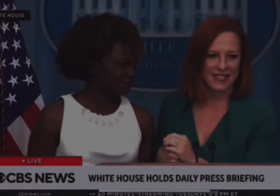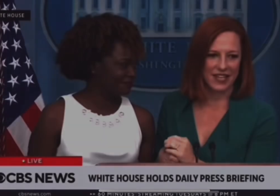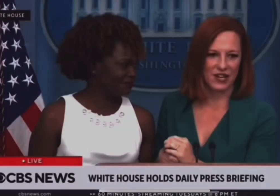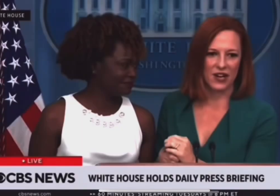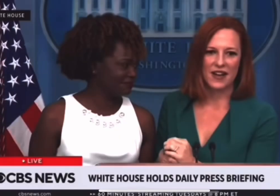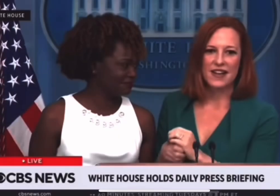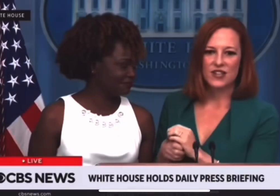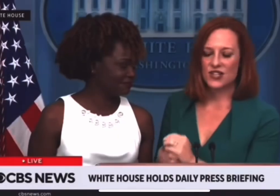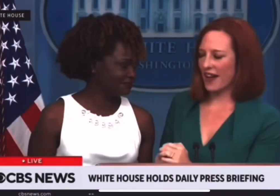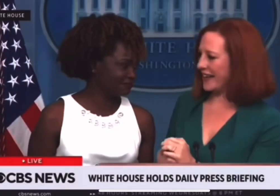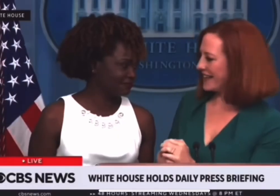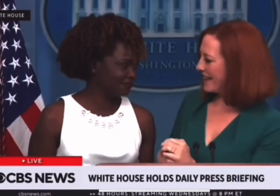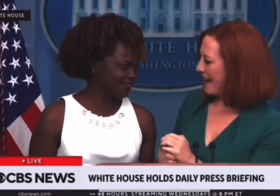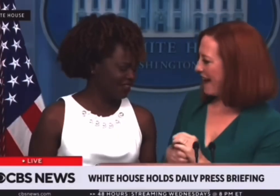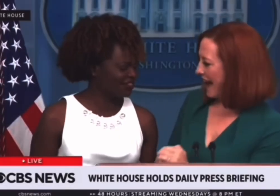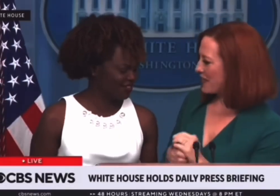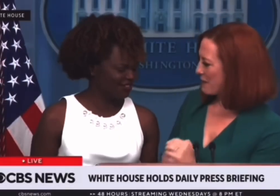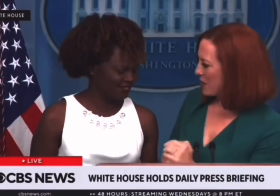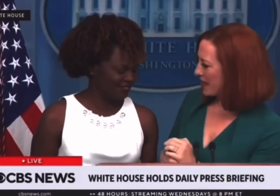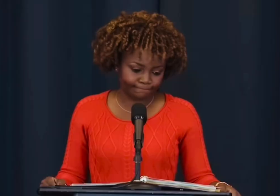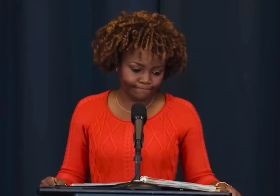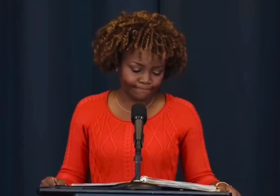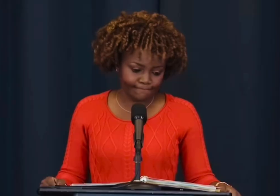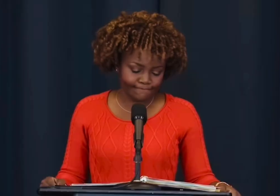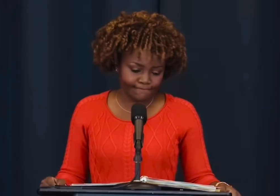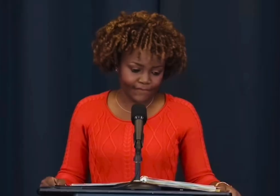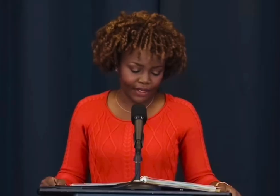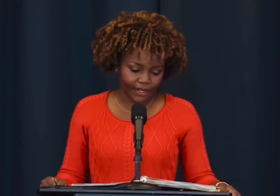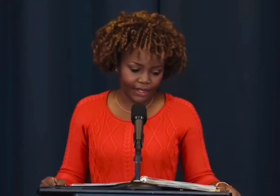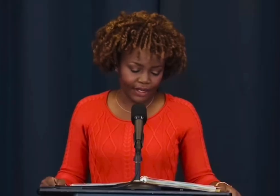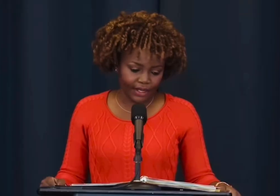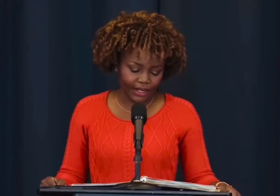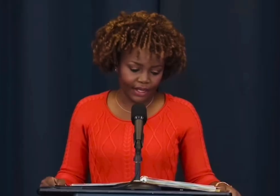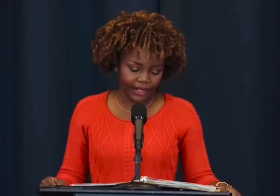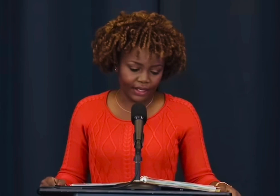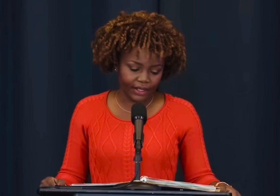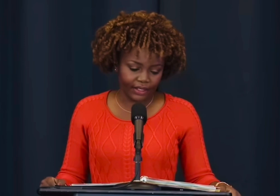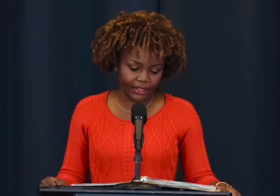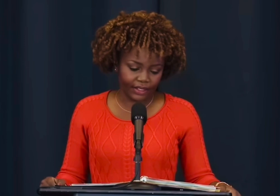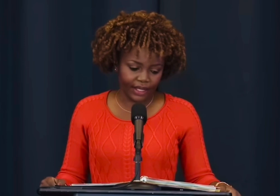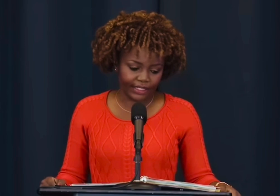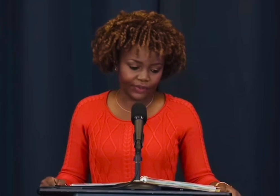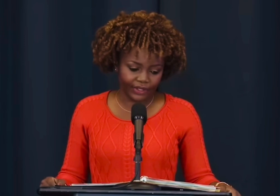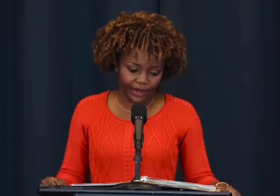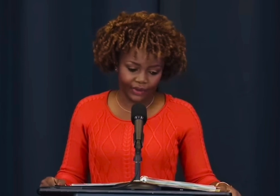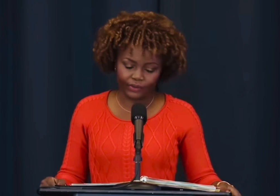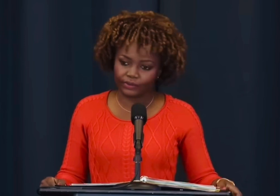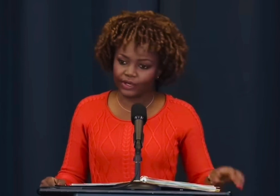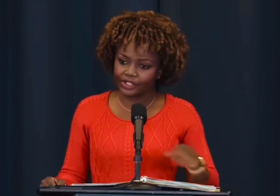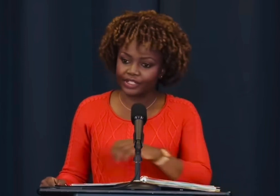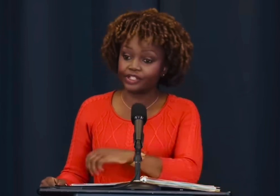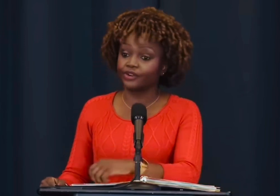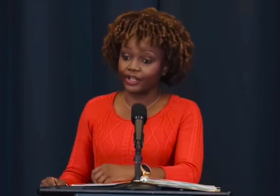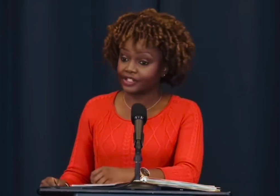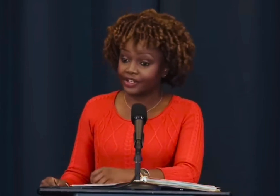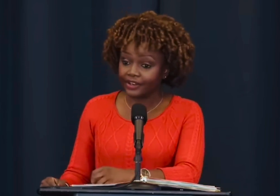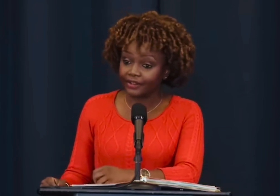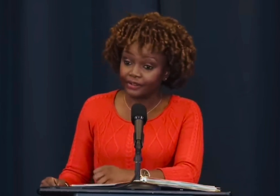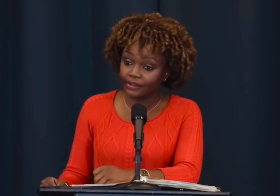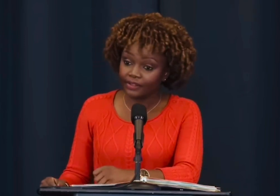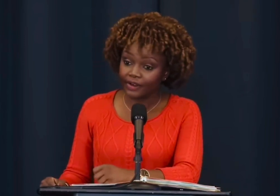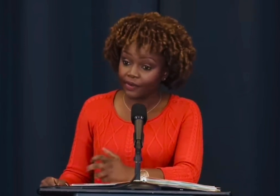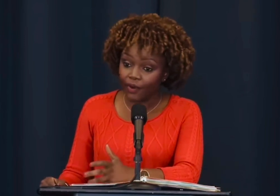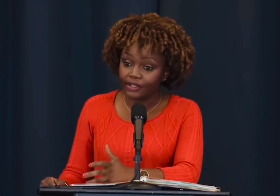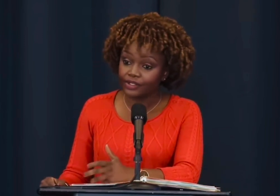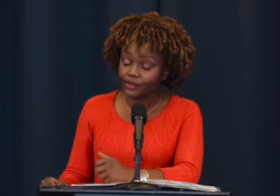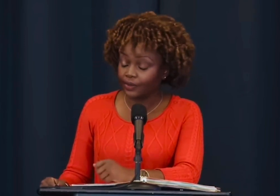to see her shine at the podium well whether she's in ireland or back here in the states she shines at the podium